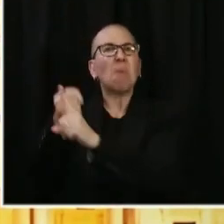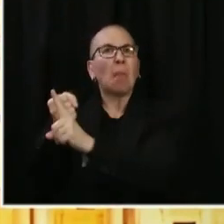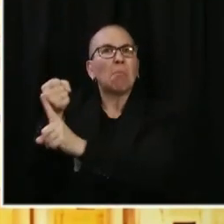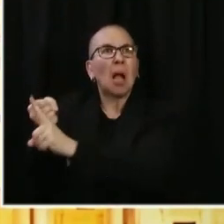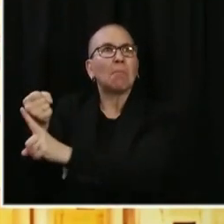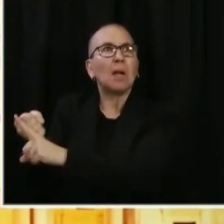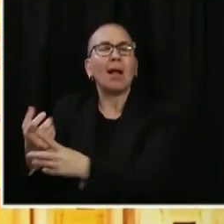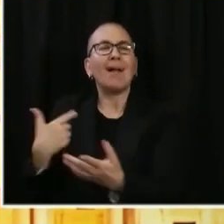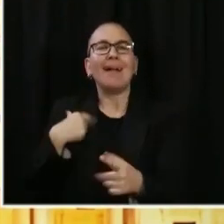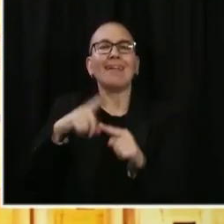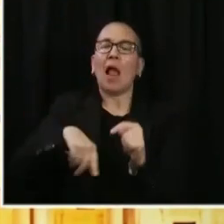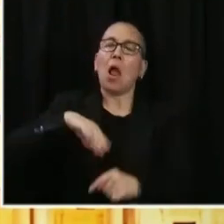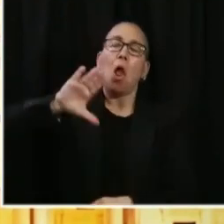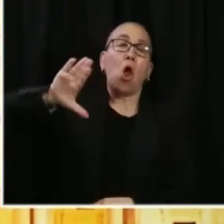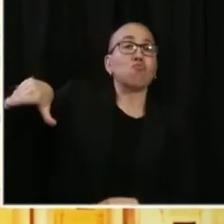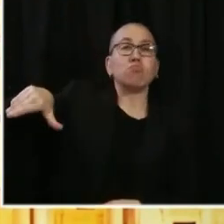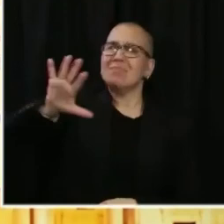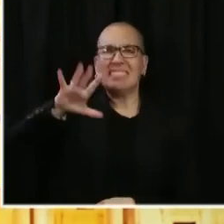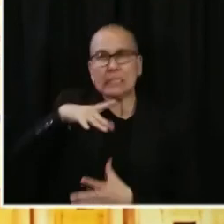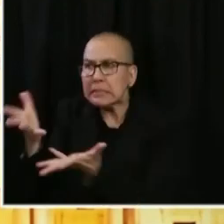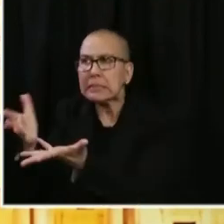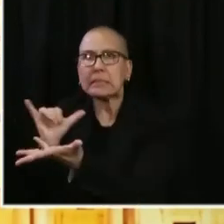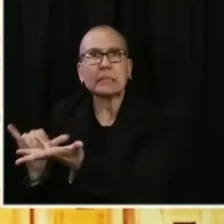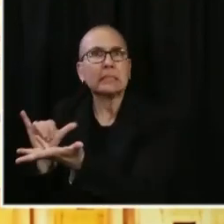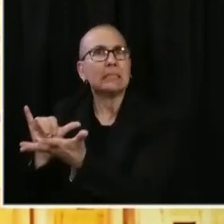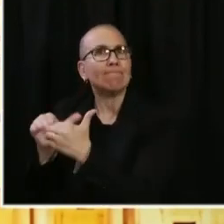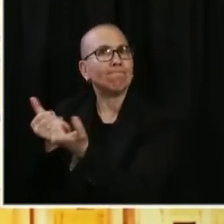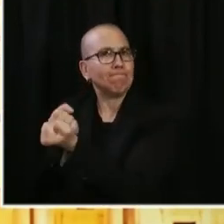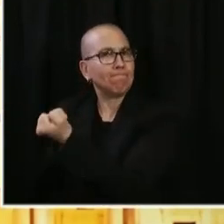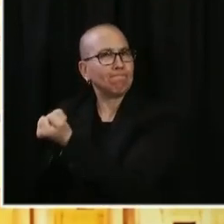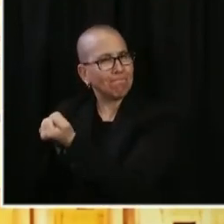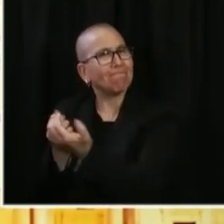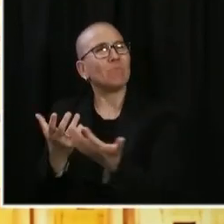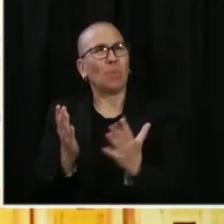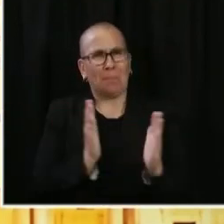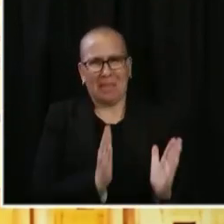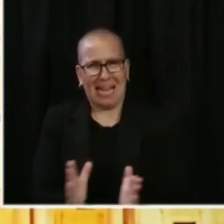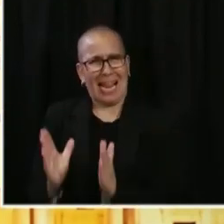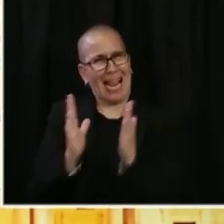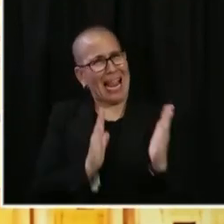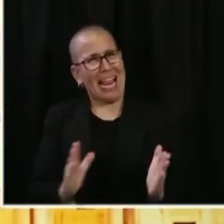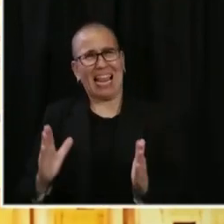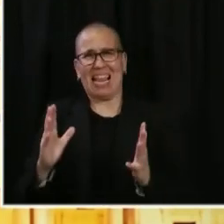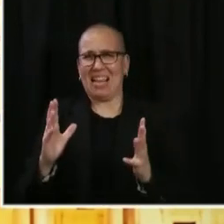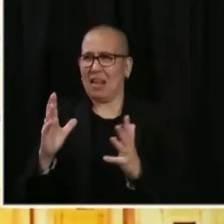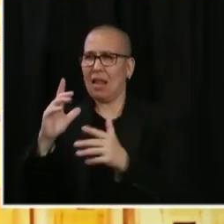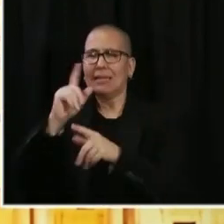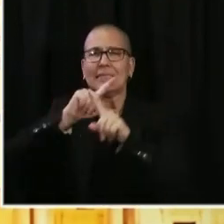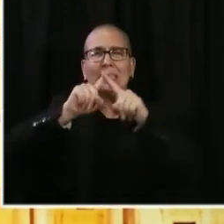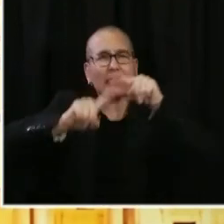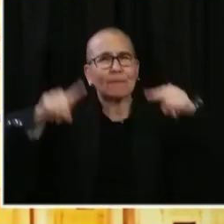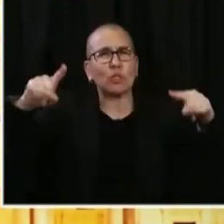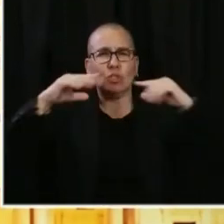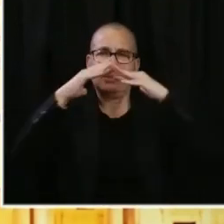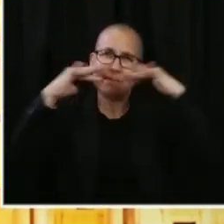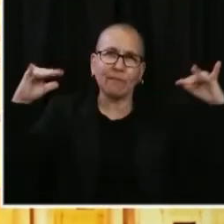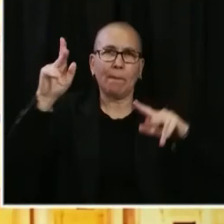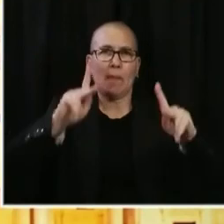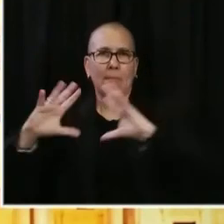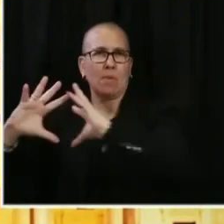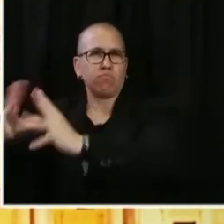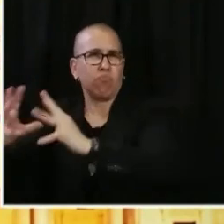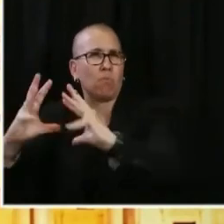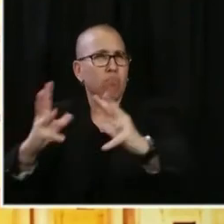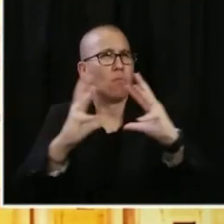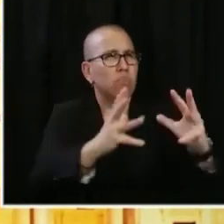from this reality, and we must plan for and lift up every Minnesotan in our response to COVID-19. In this state, we leave no one